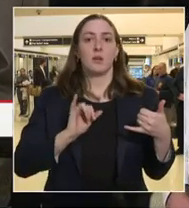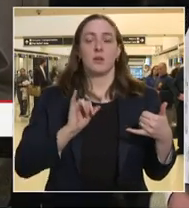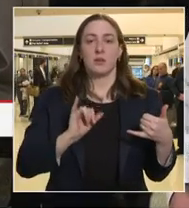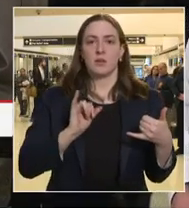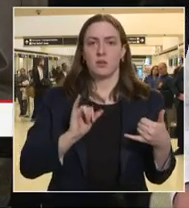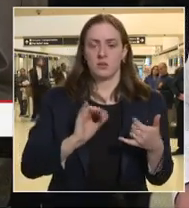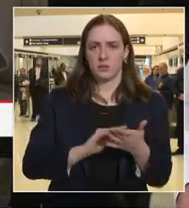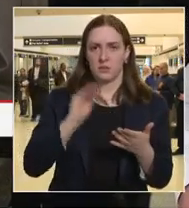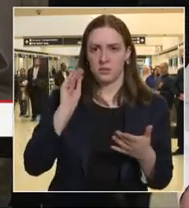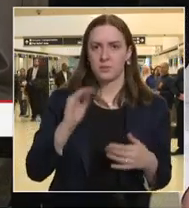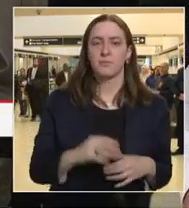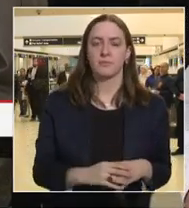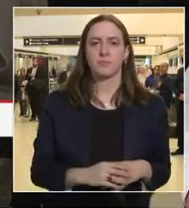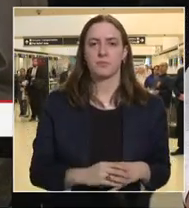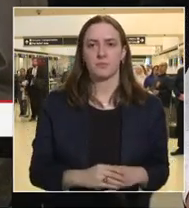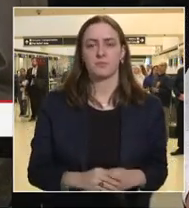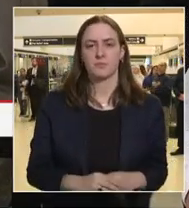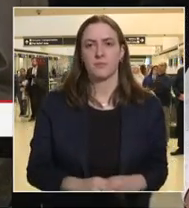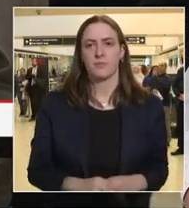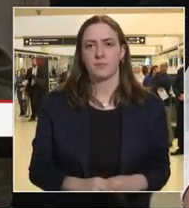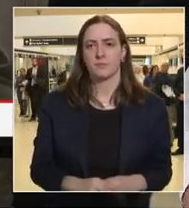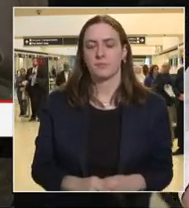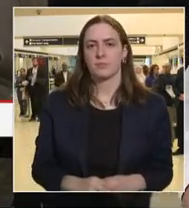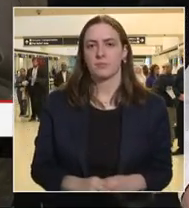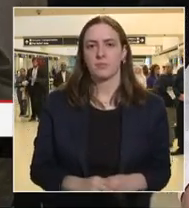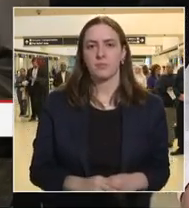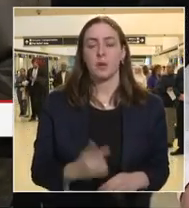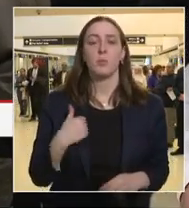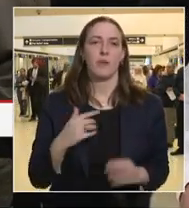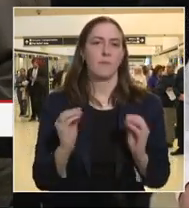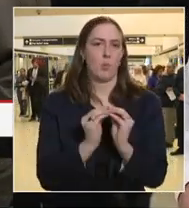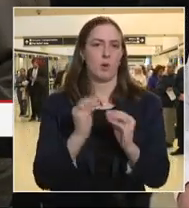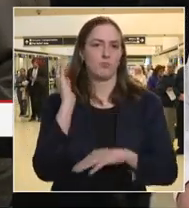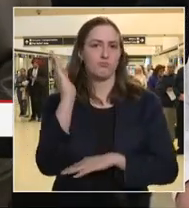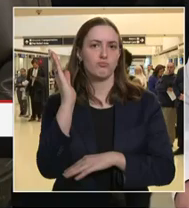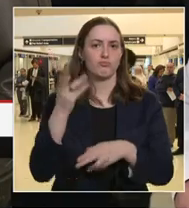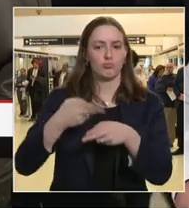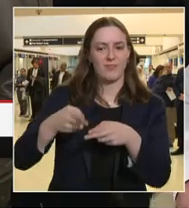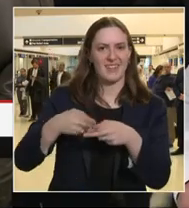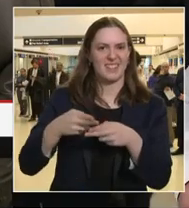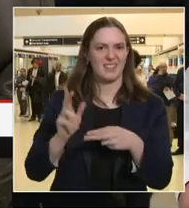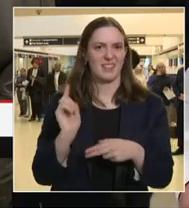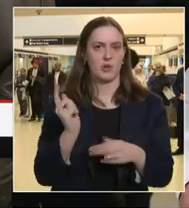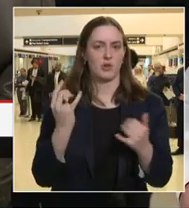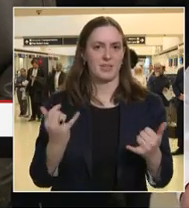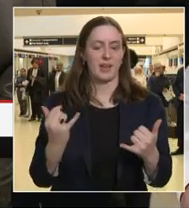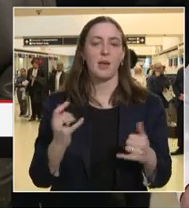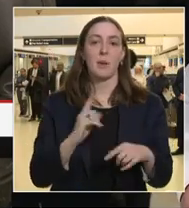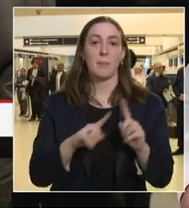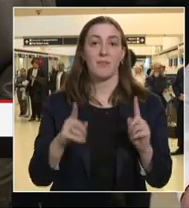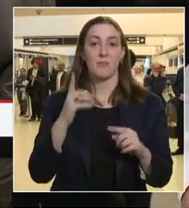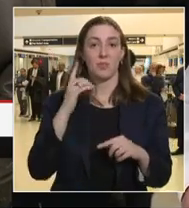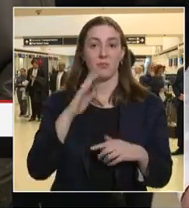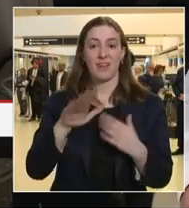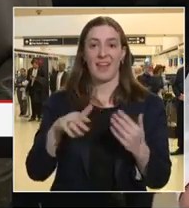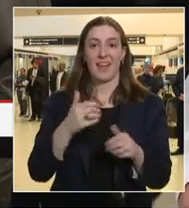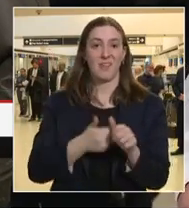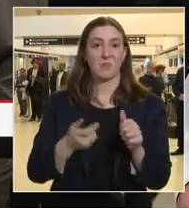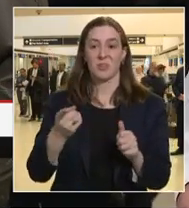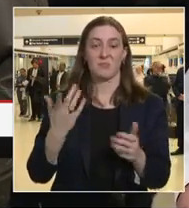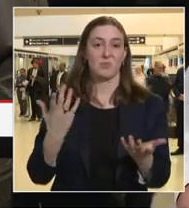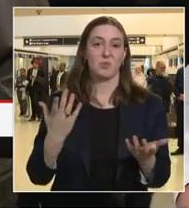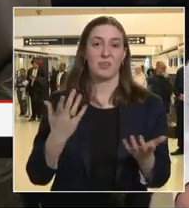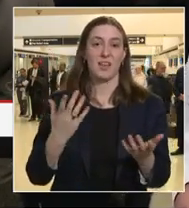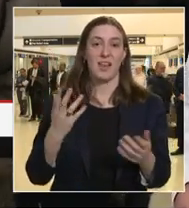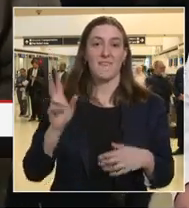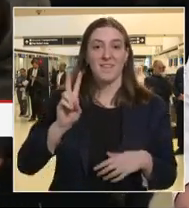NTSB will have a briefing later in the day. But to the victims, our condolences. To the first responders,